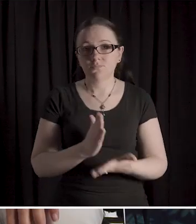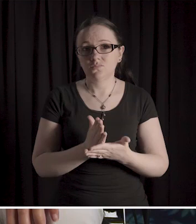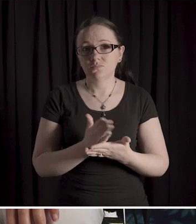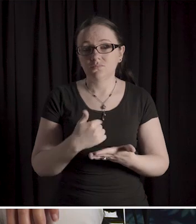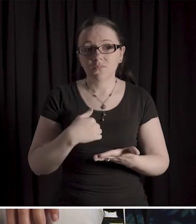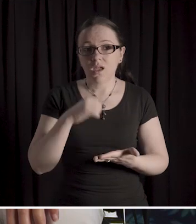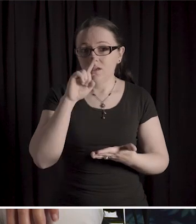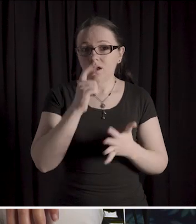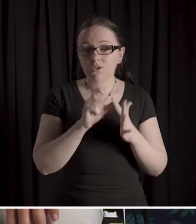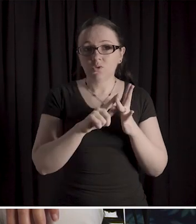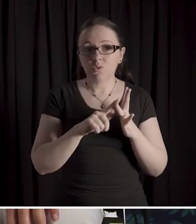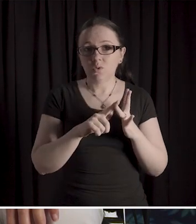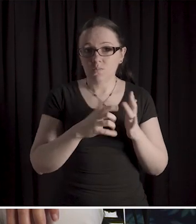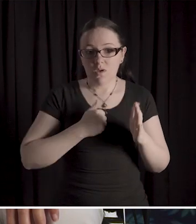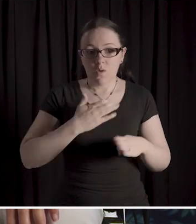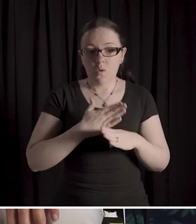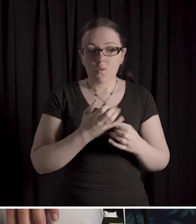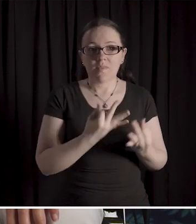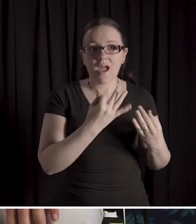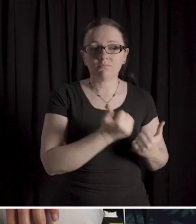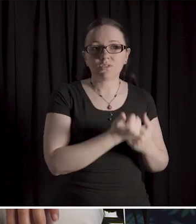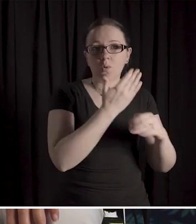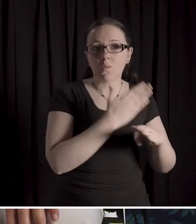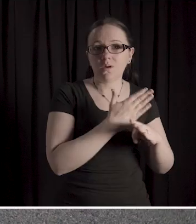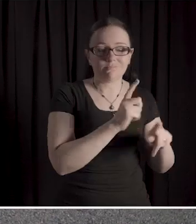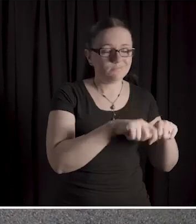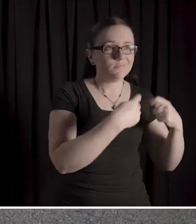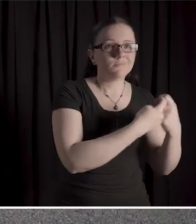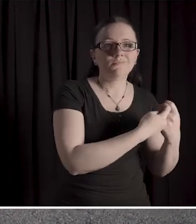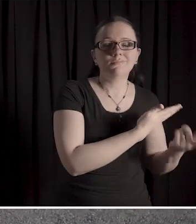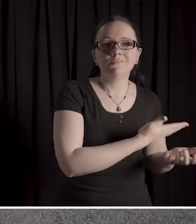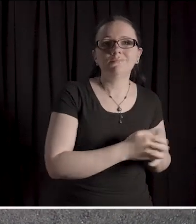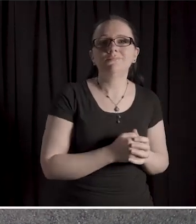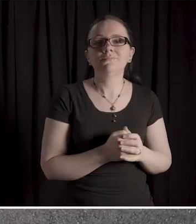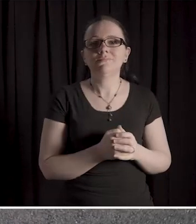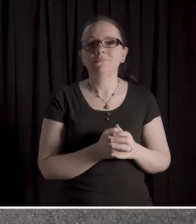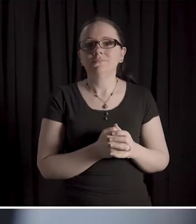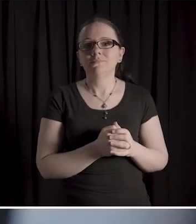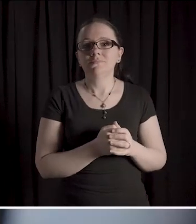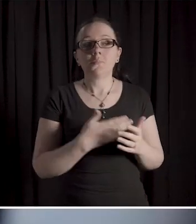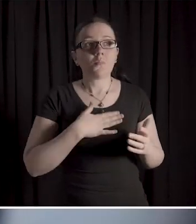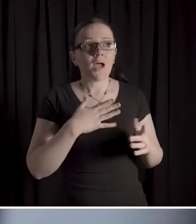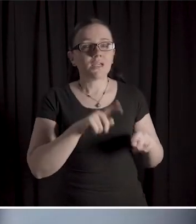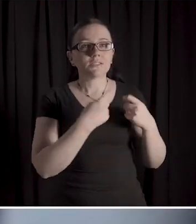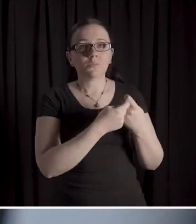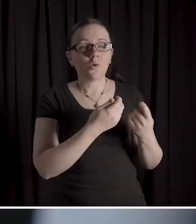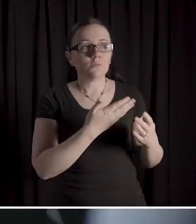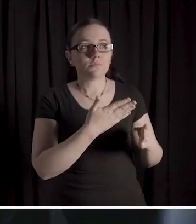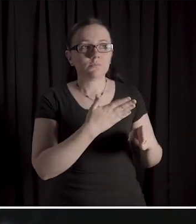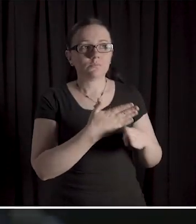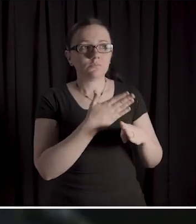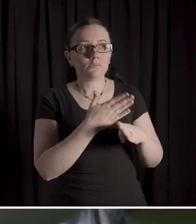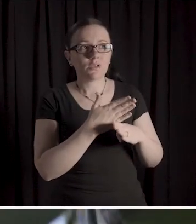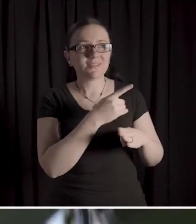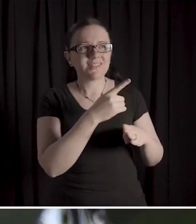is, behind the scenes, none of this is possible without my team. I'll always see the support workers that surround me as